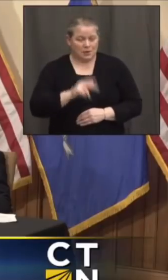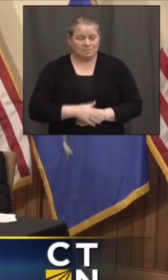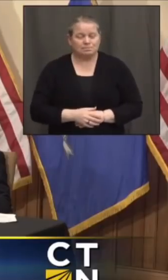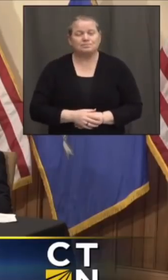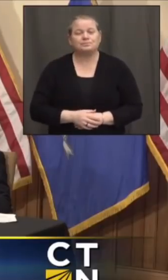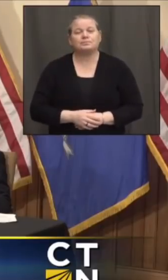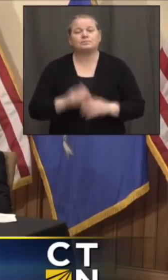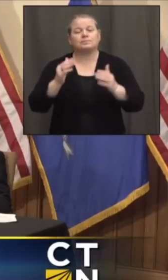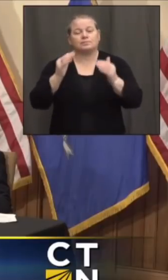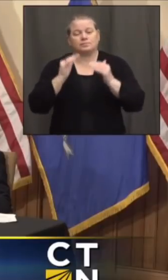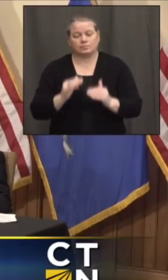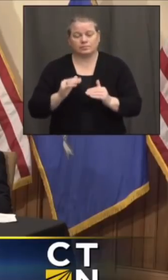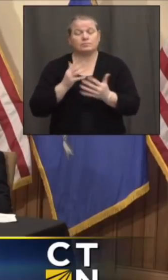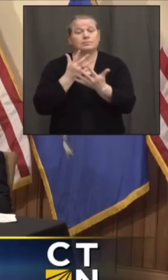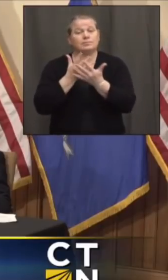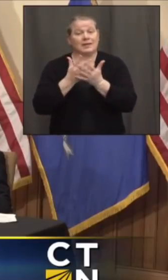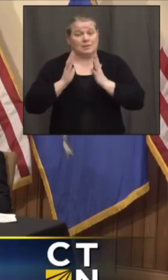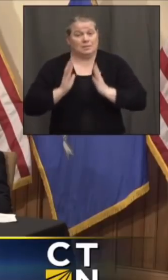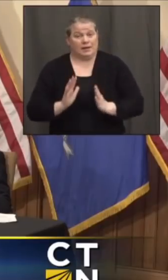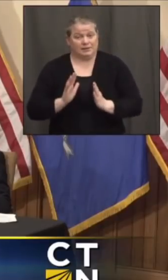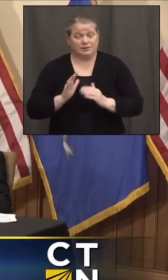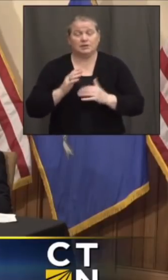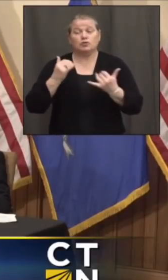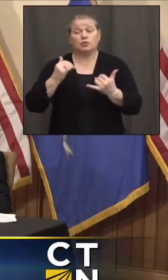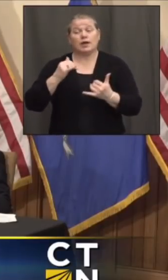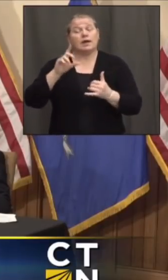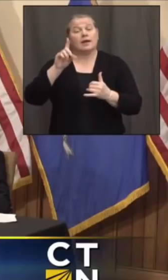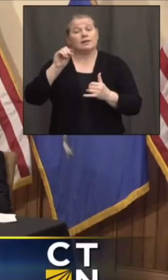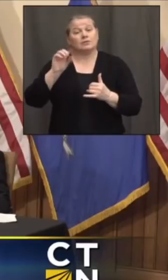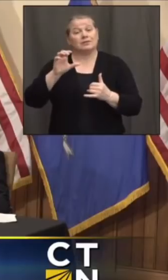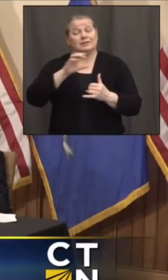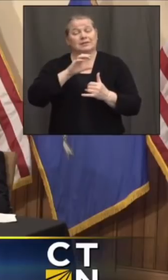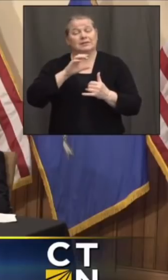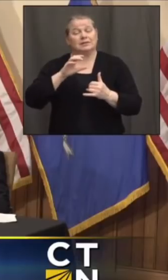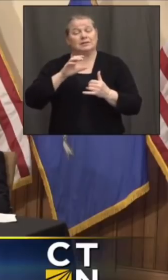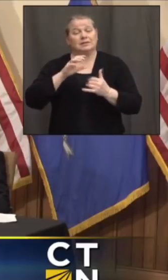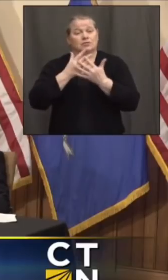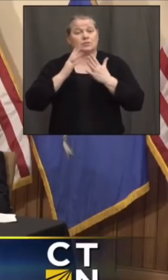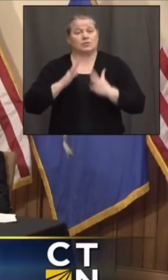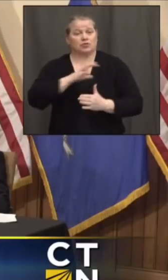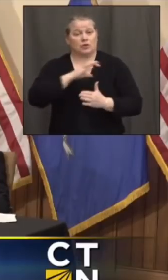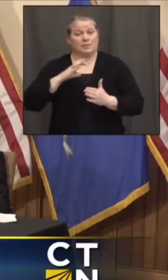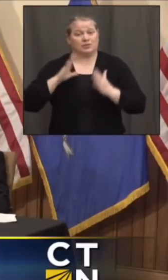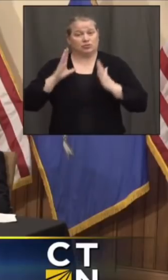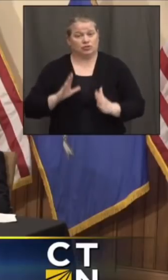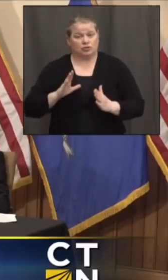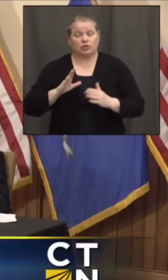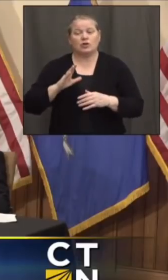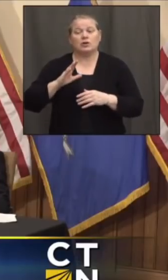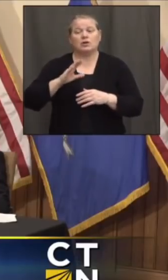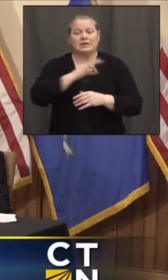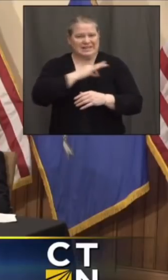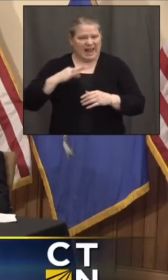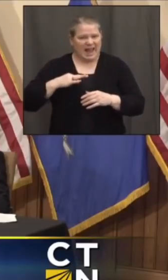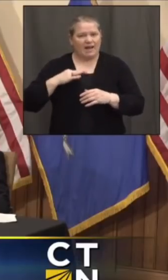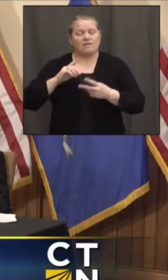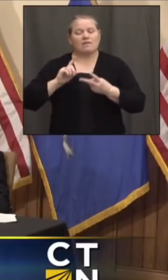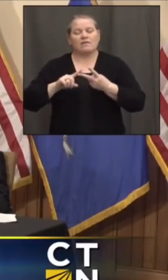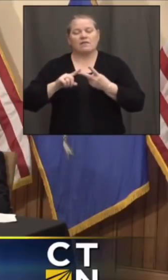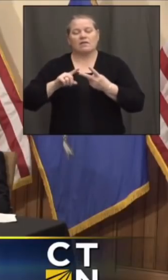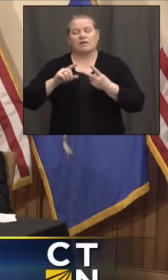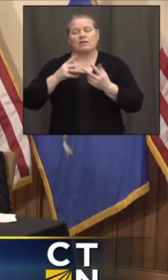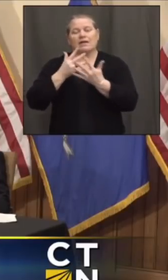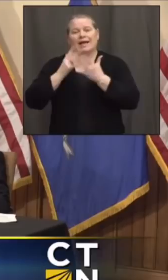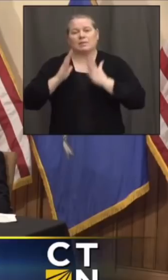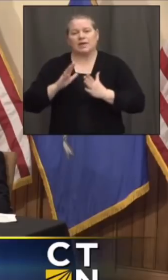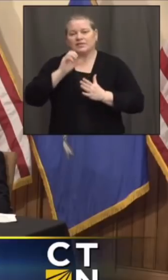Regarding the inmates, the commissioner today said staff and inmates over 75 would begin getting vaccinated on